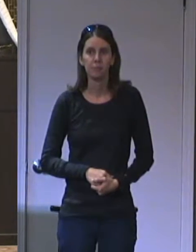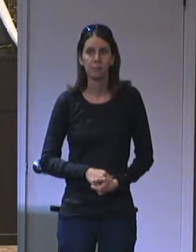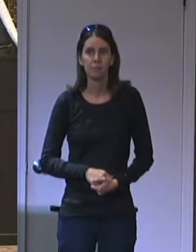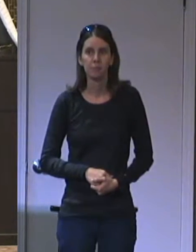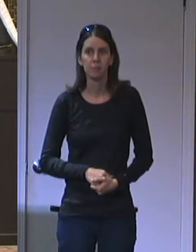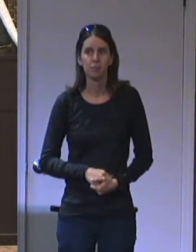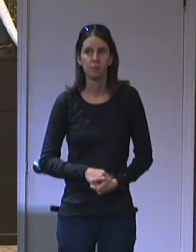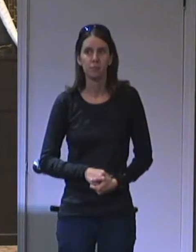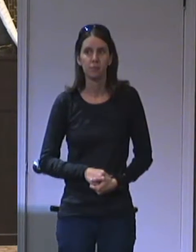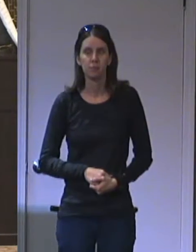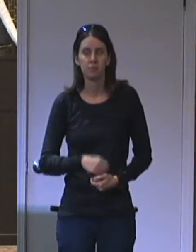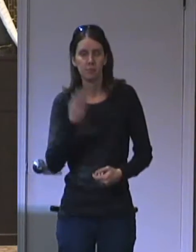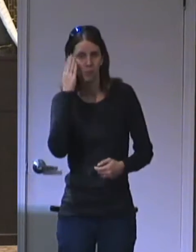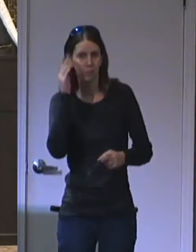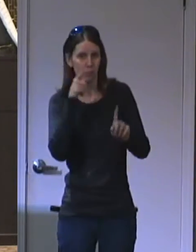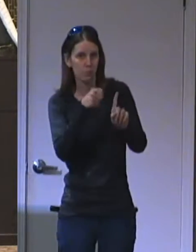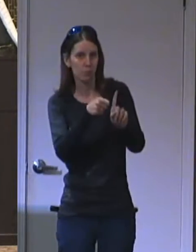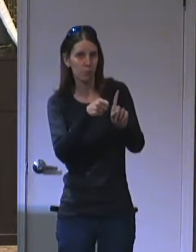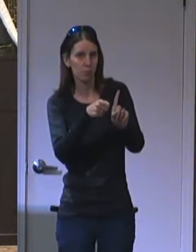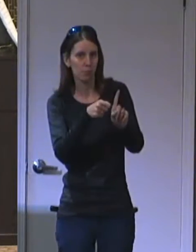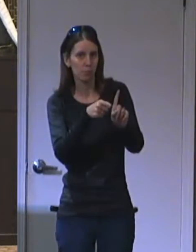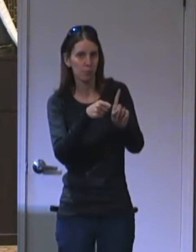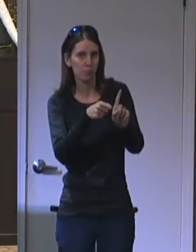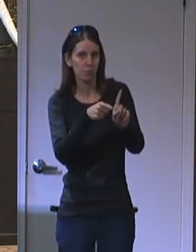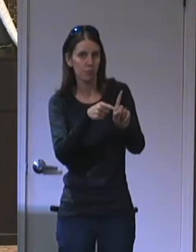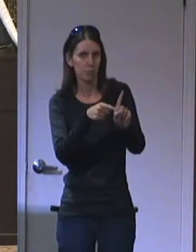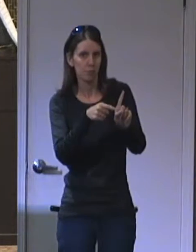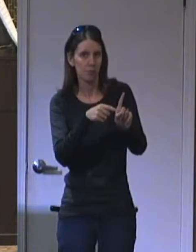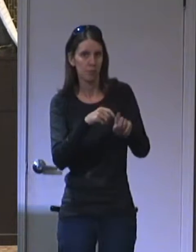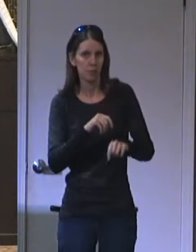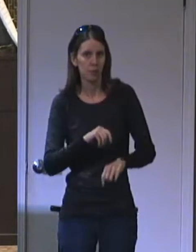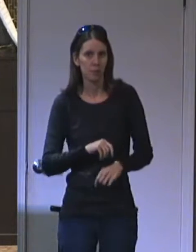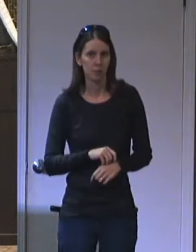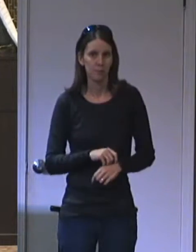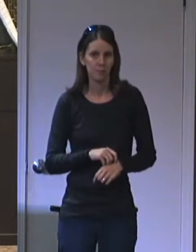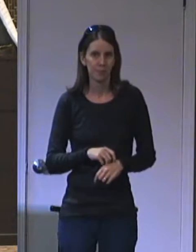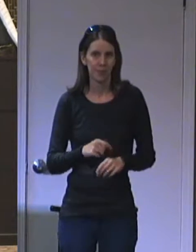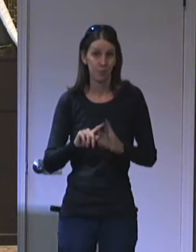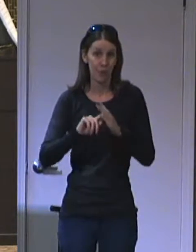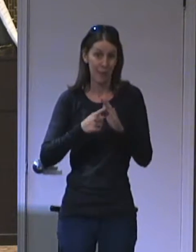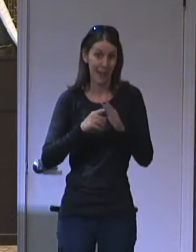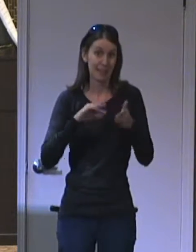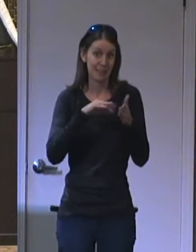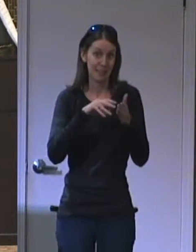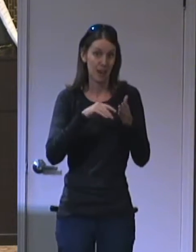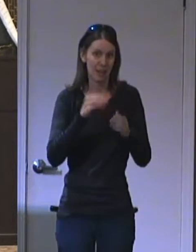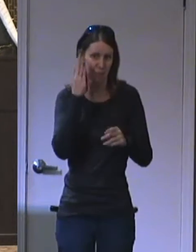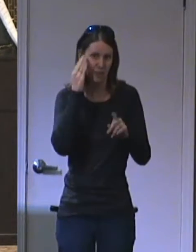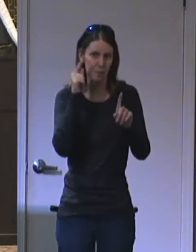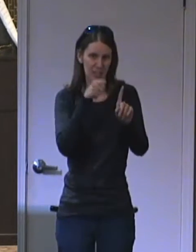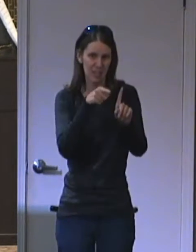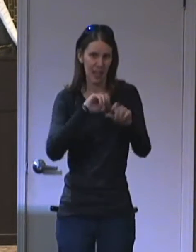perspective, again, that's where I started this entire thing in Philippians, was on perspective.